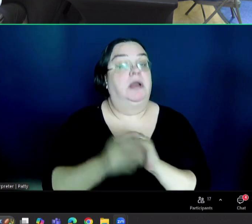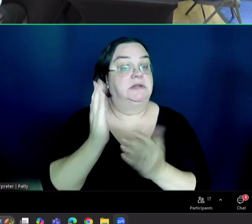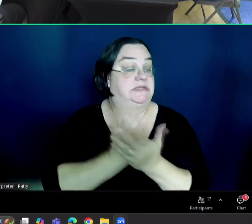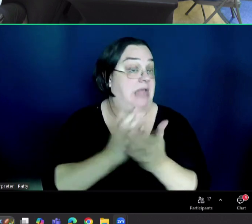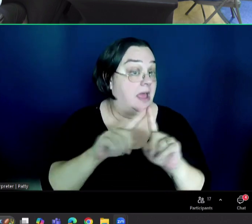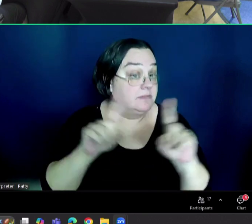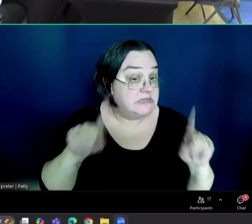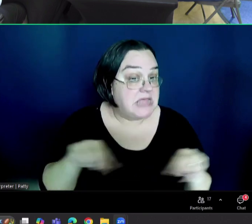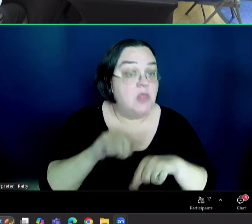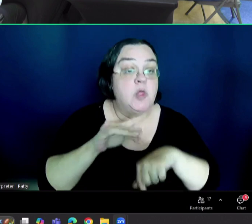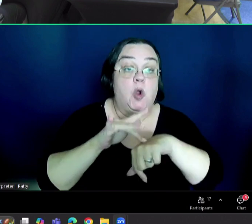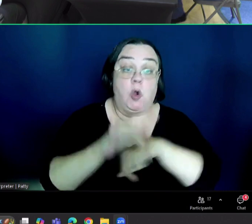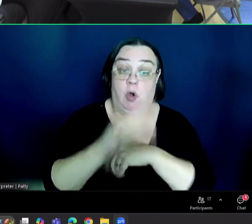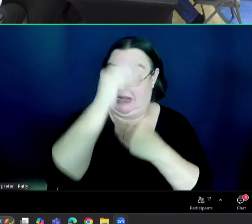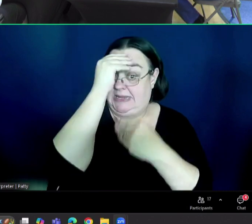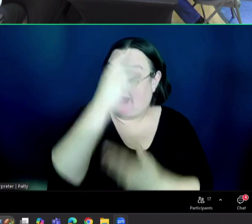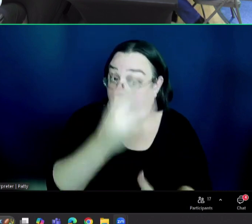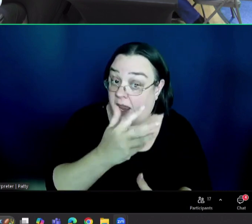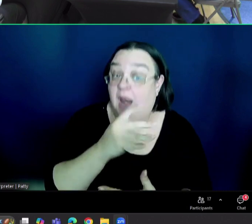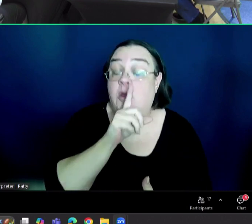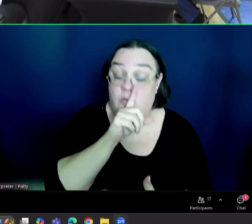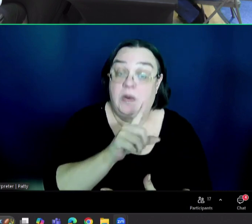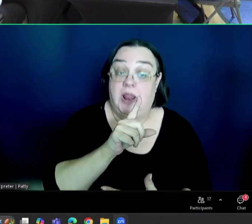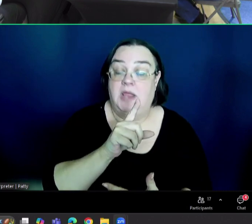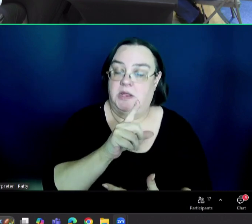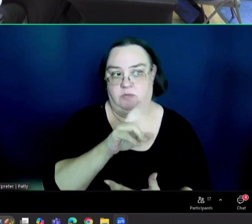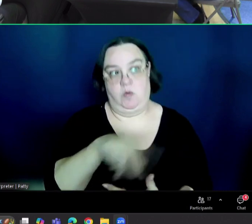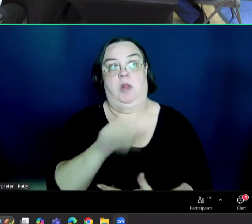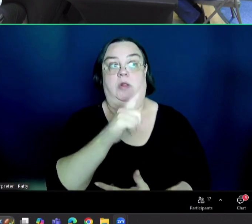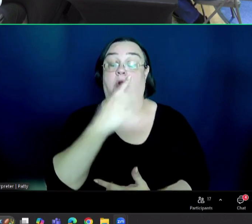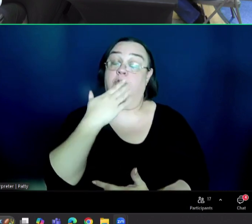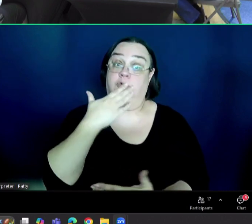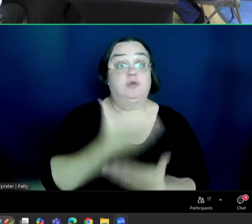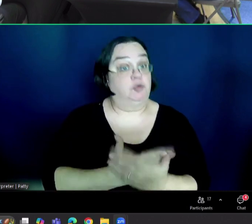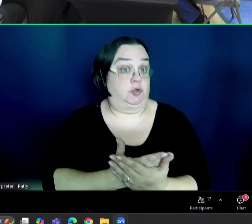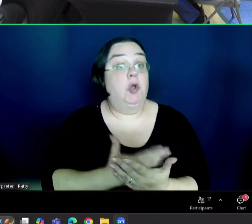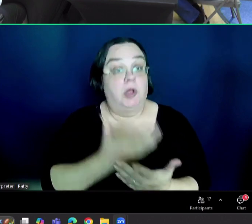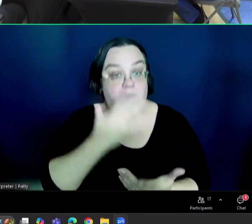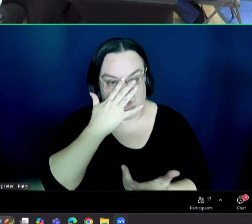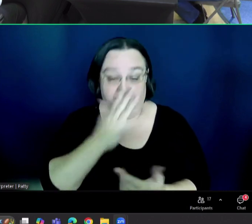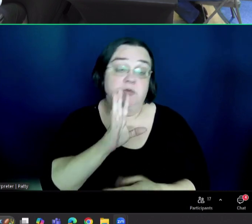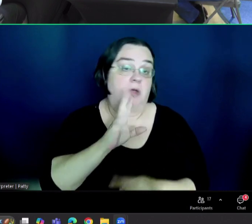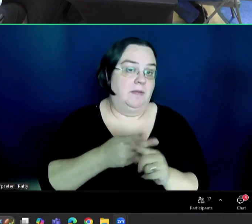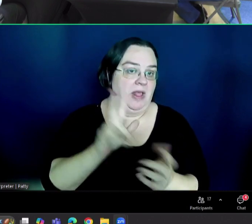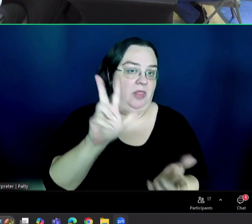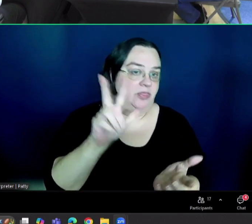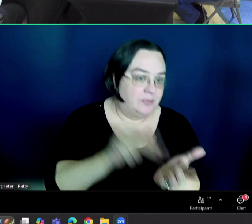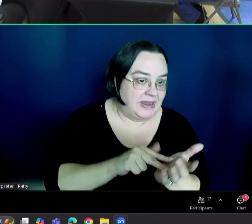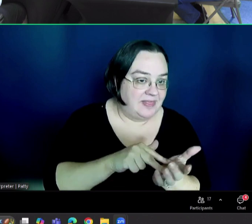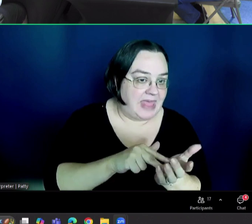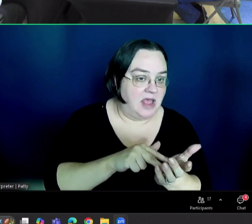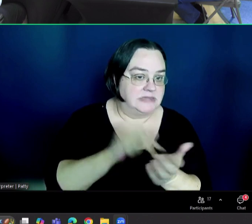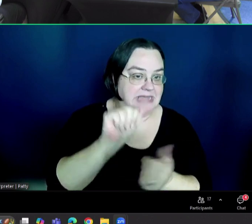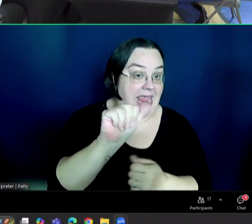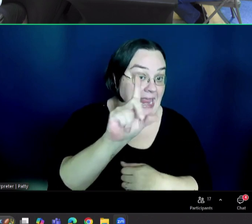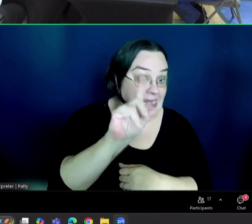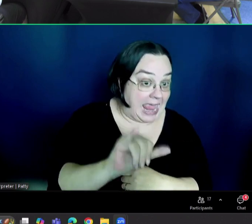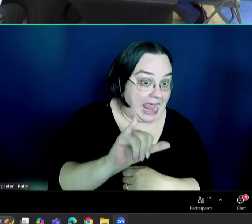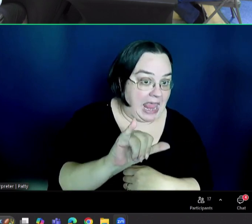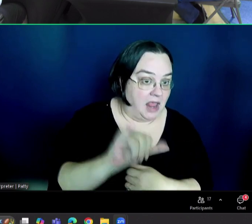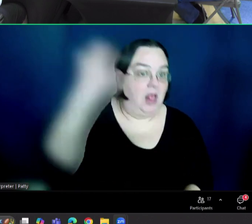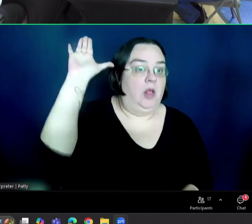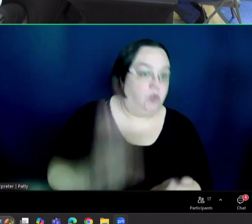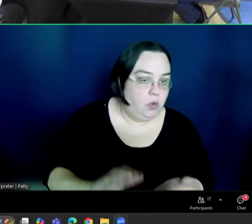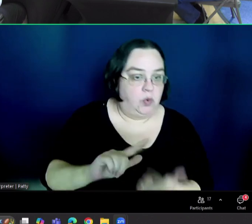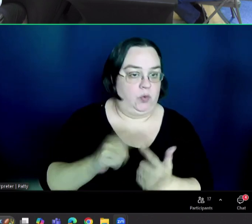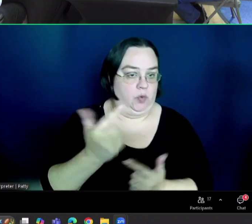is incredibly promising, right? Talk about 3,000 violations a day, to have it cut to 1,500